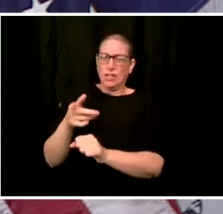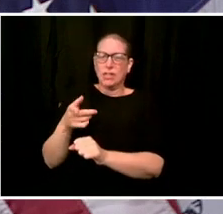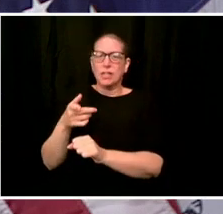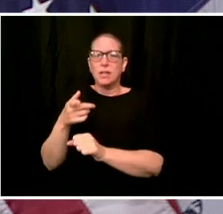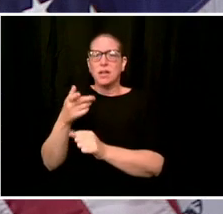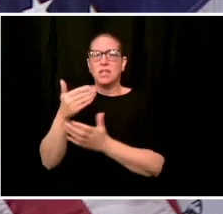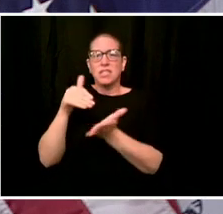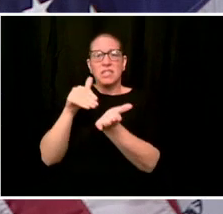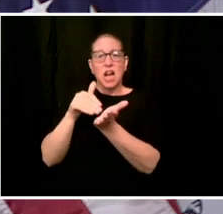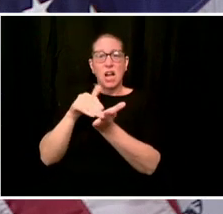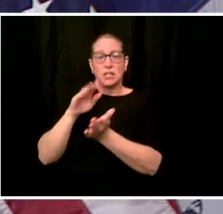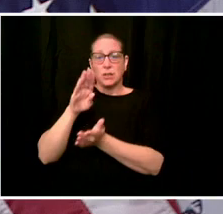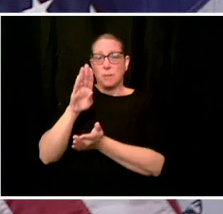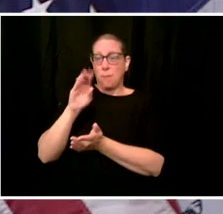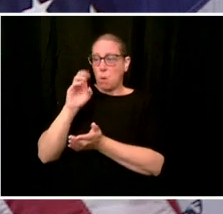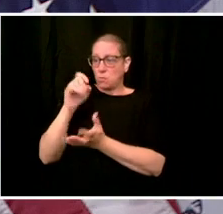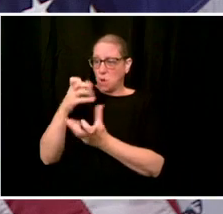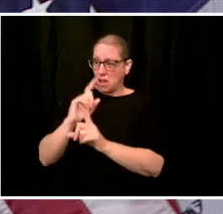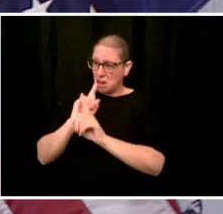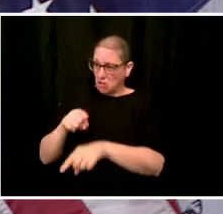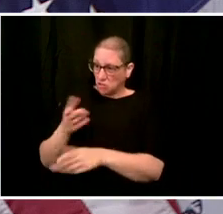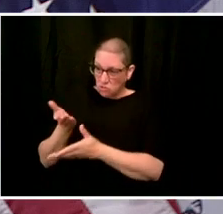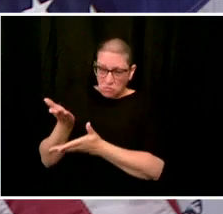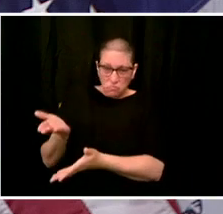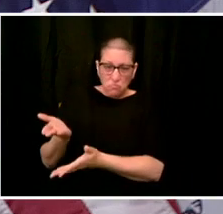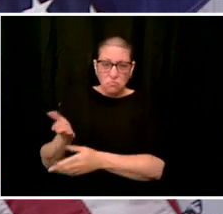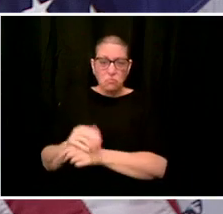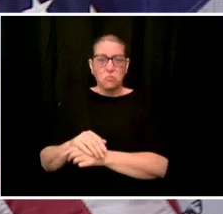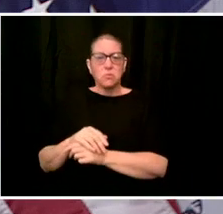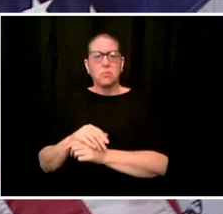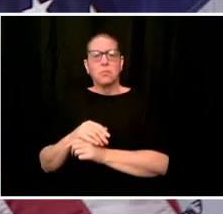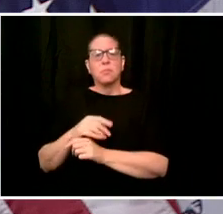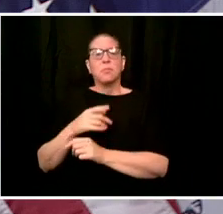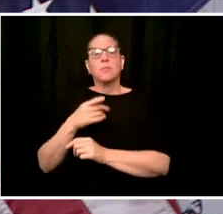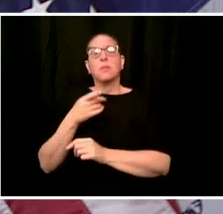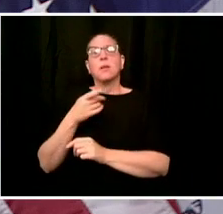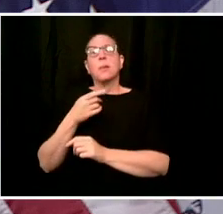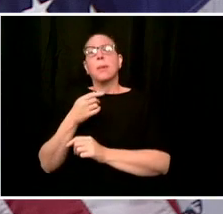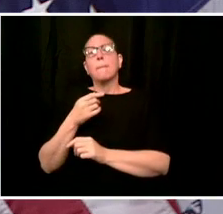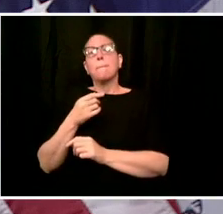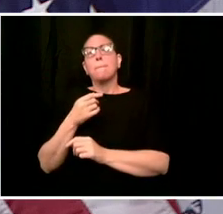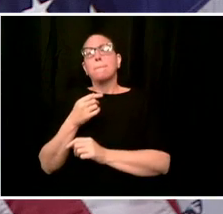Banks can respond to the advocate concerns on the homeless.